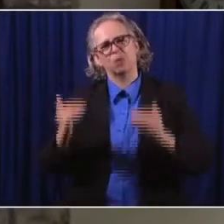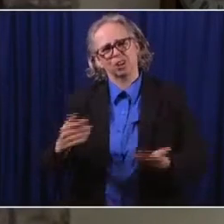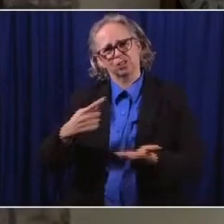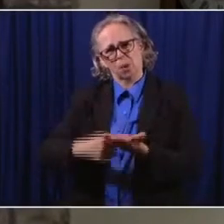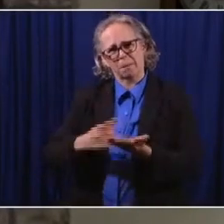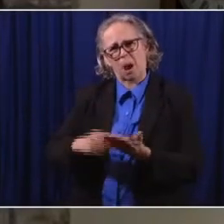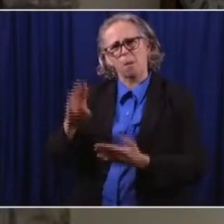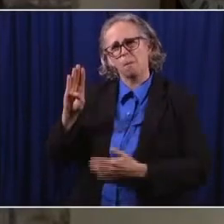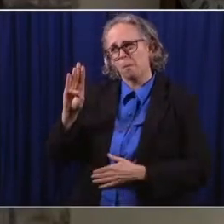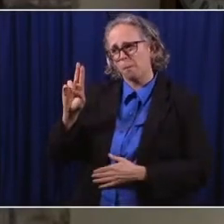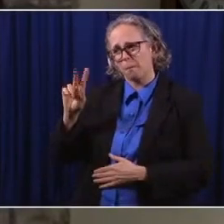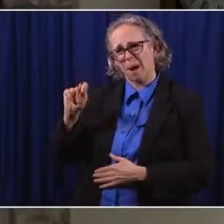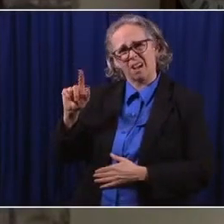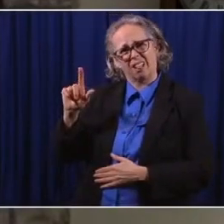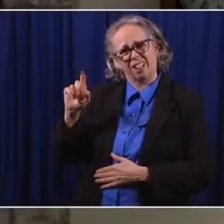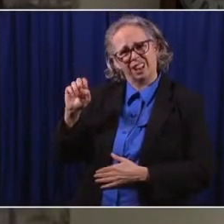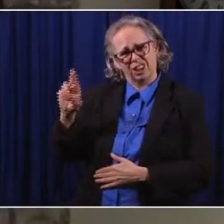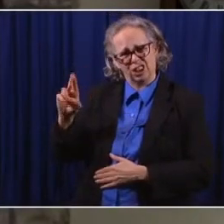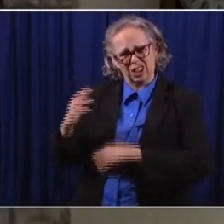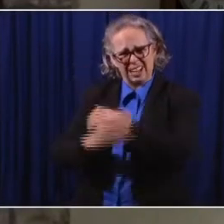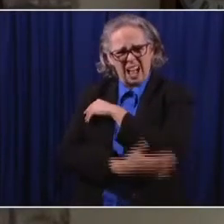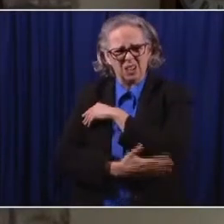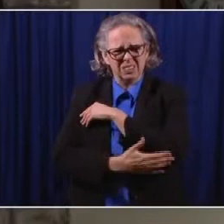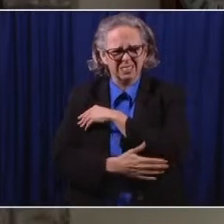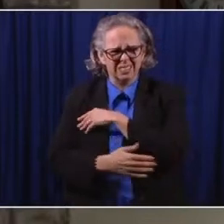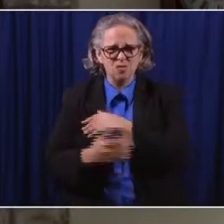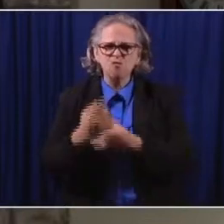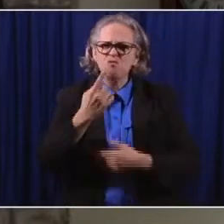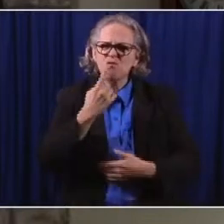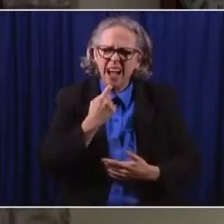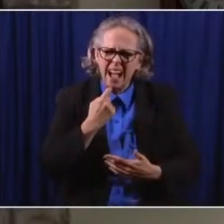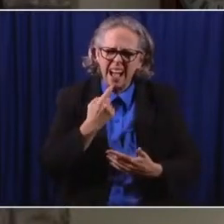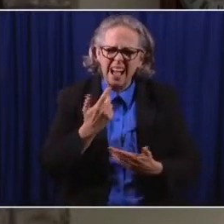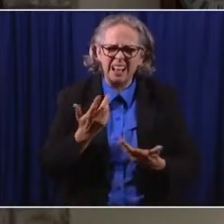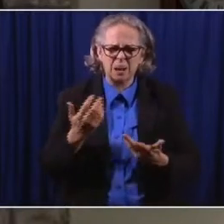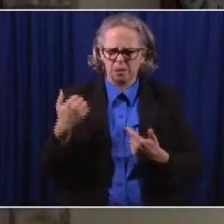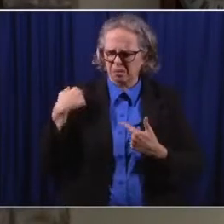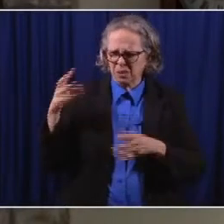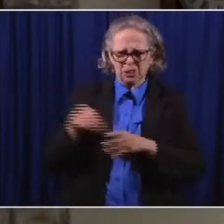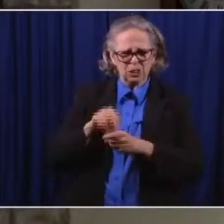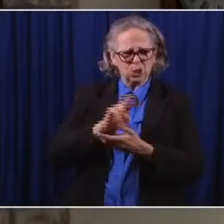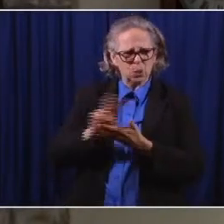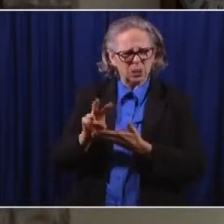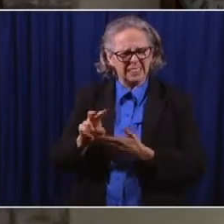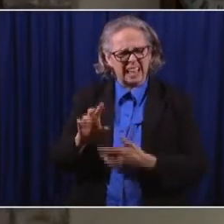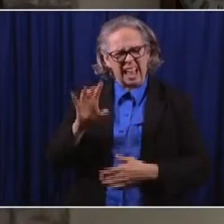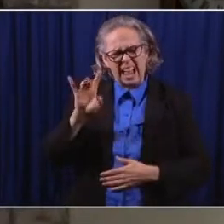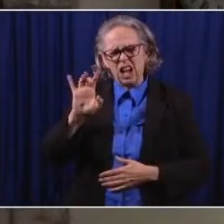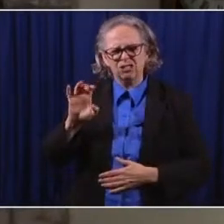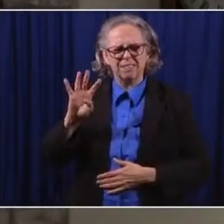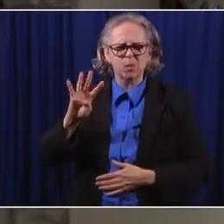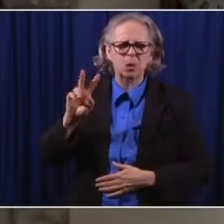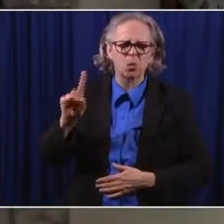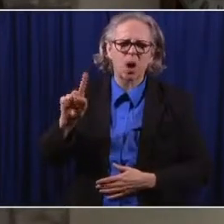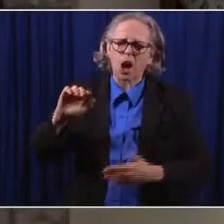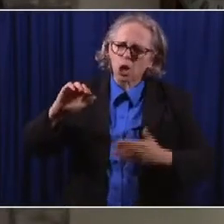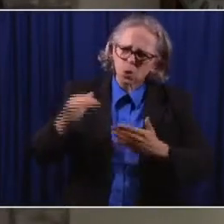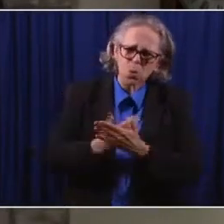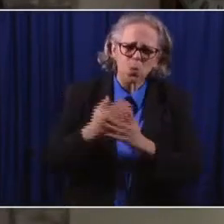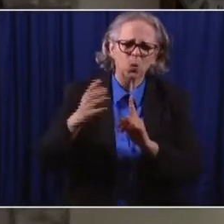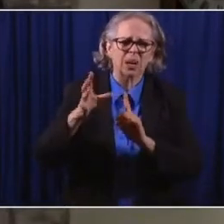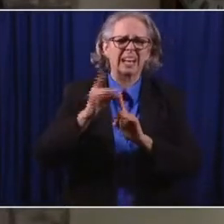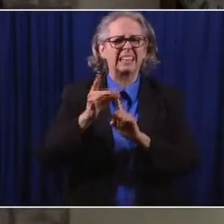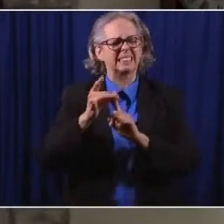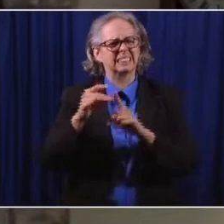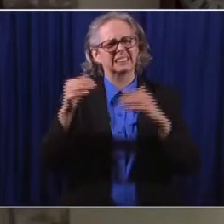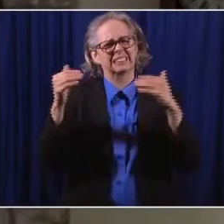Butler County returns red this week. They've had 841 new cases in the past 2 weeks out of 4,300 total cases since the beginning of the